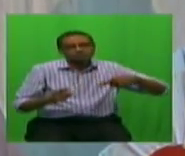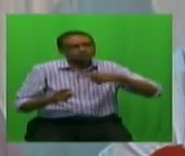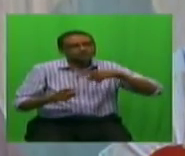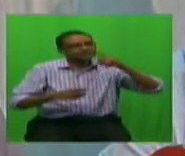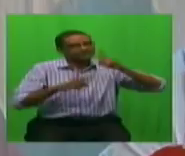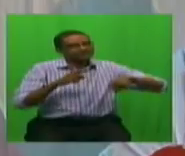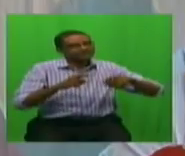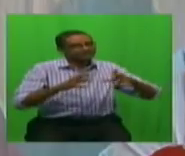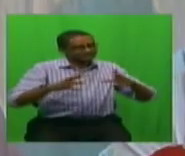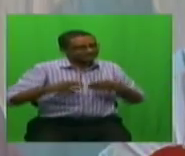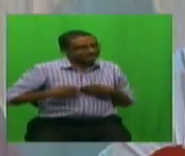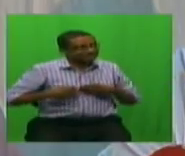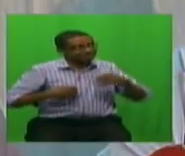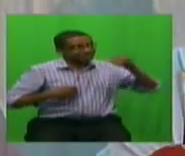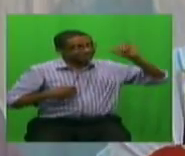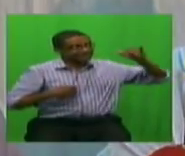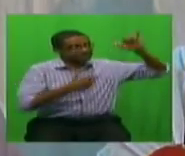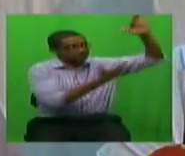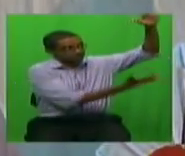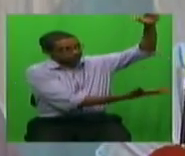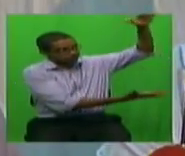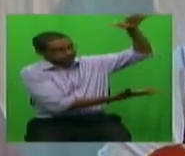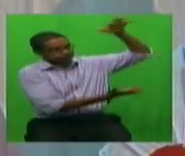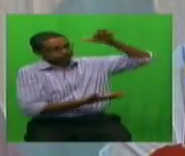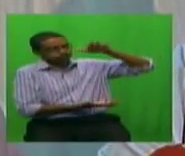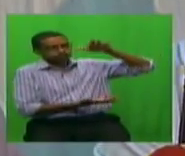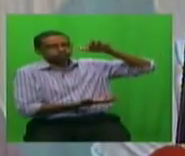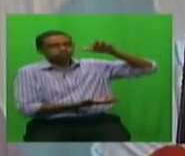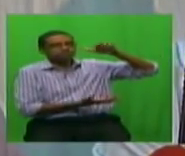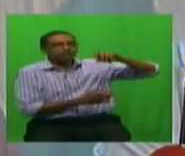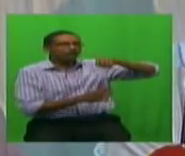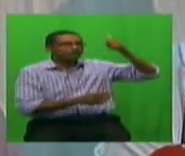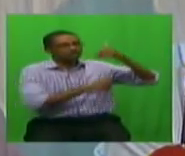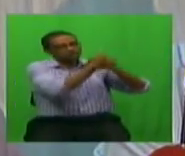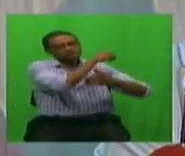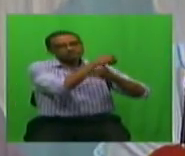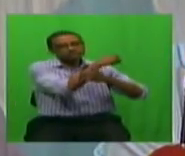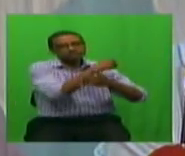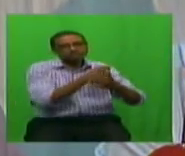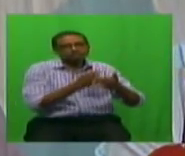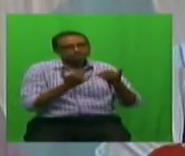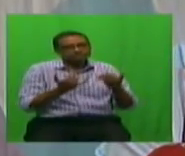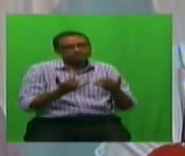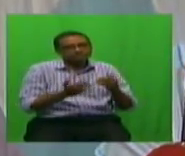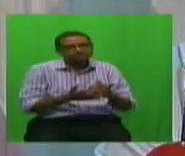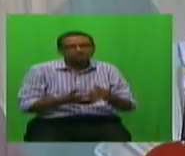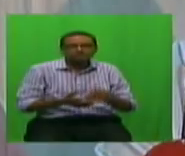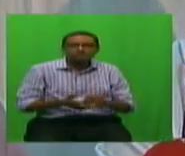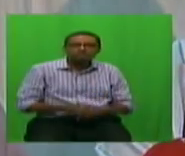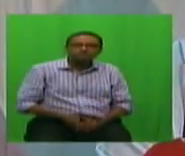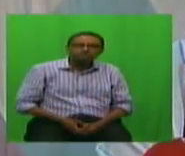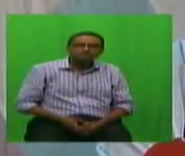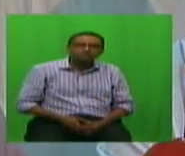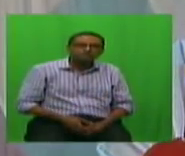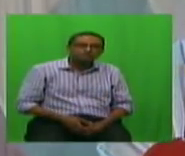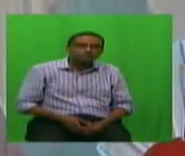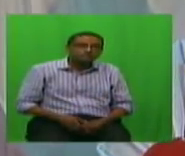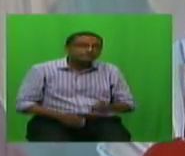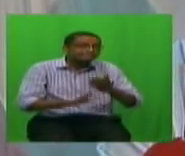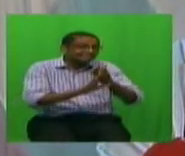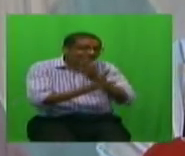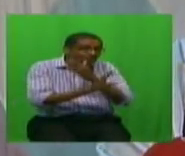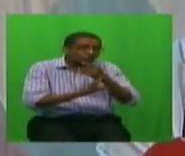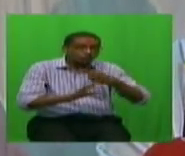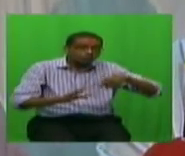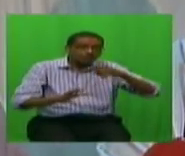help and relief at this stage. I thank you all very much. In ending this part of the press conference, and before we take